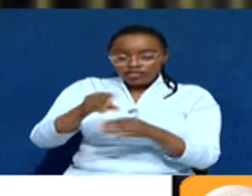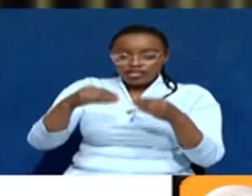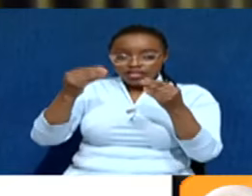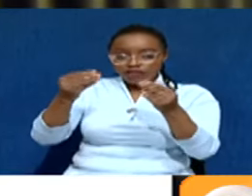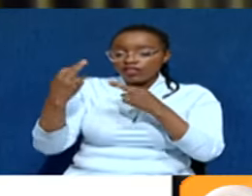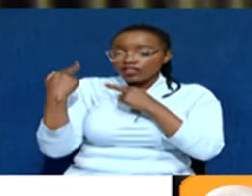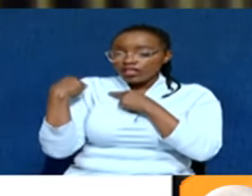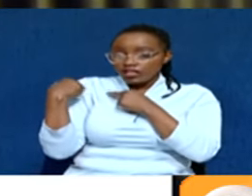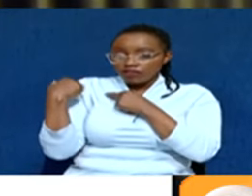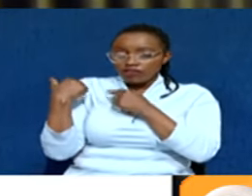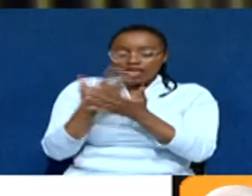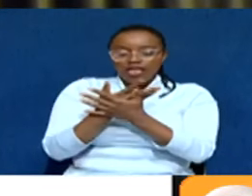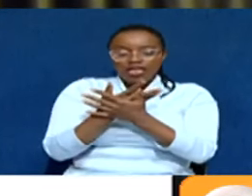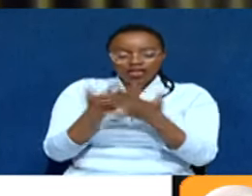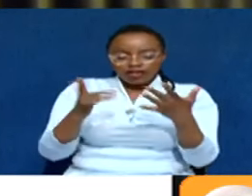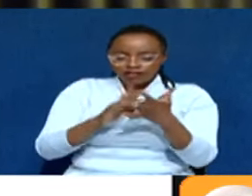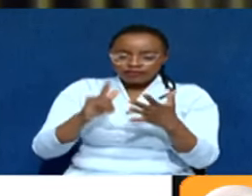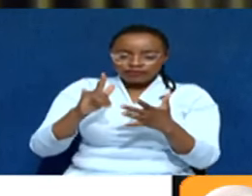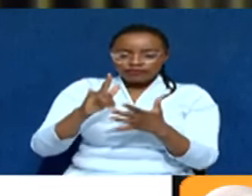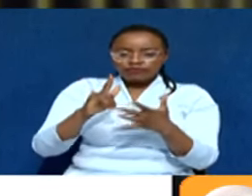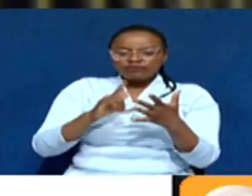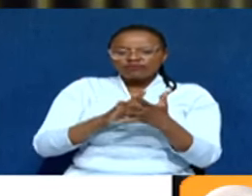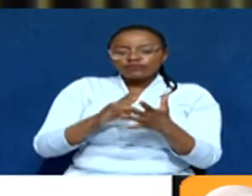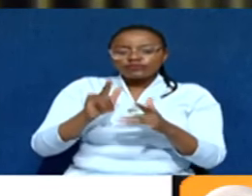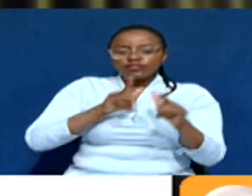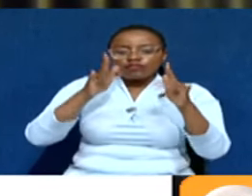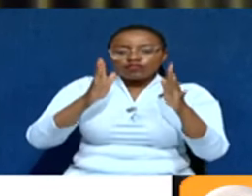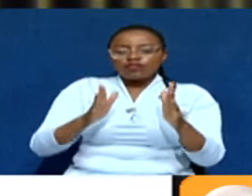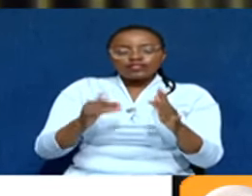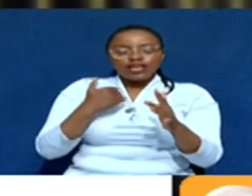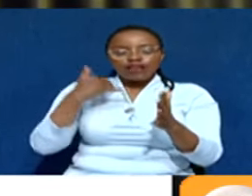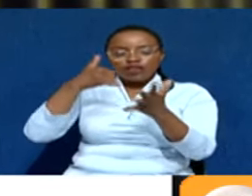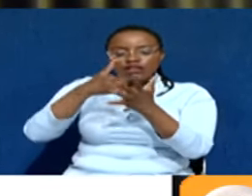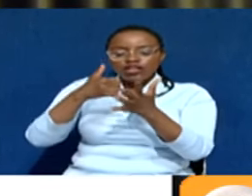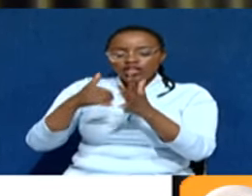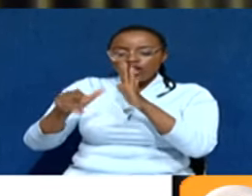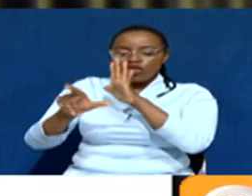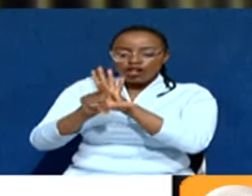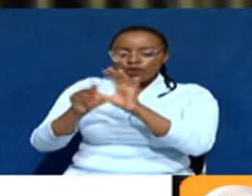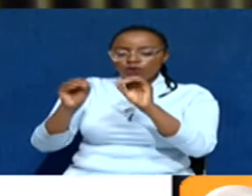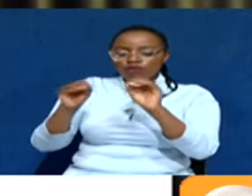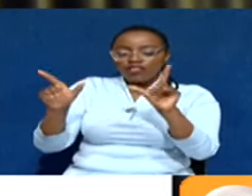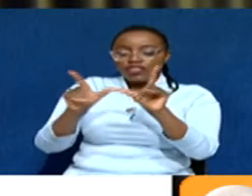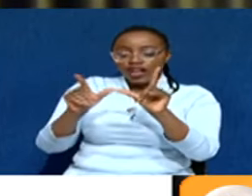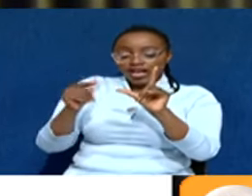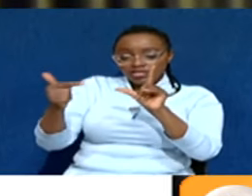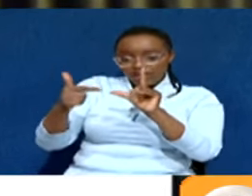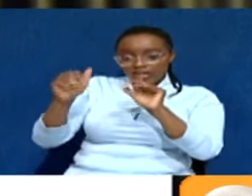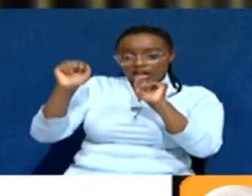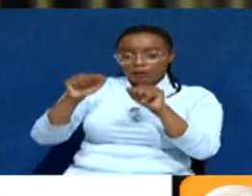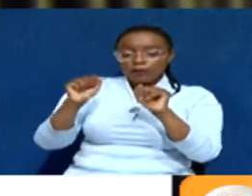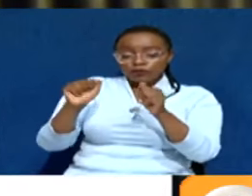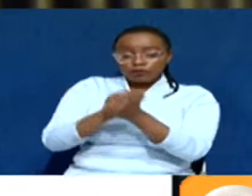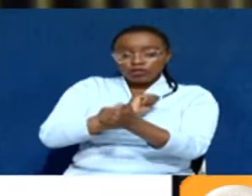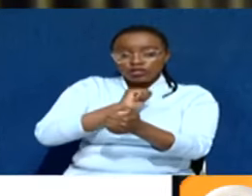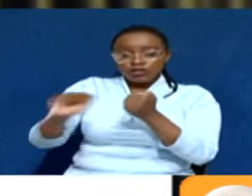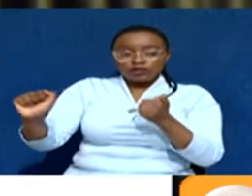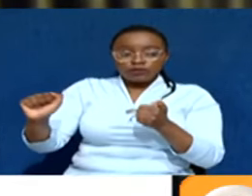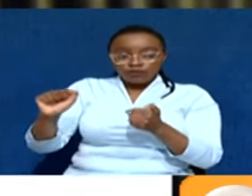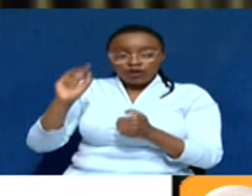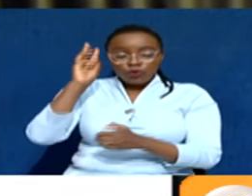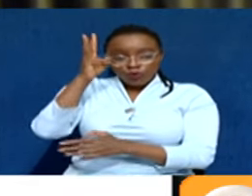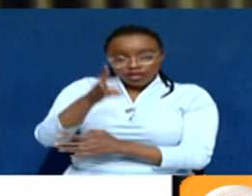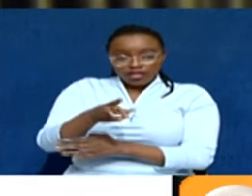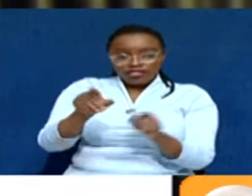charging any migrant worker is engaging in an illegality and their license is going to be